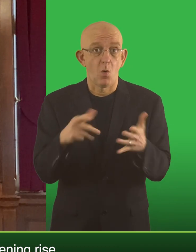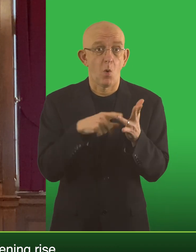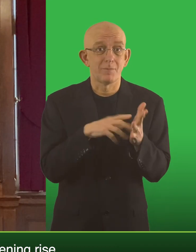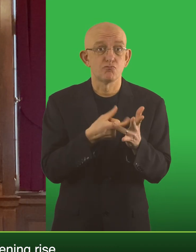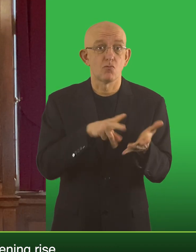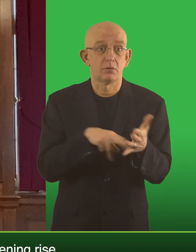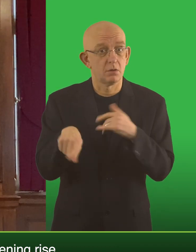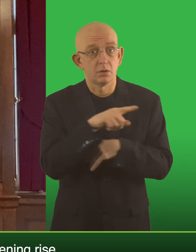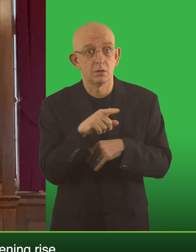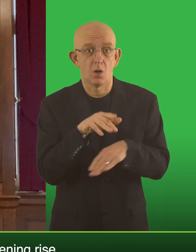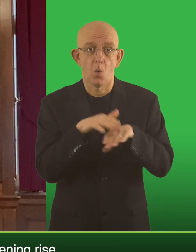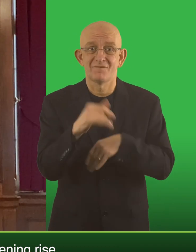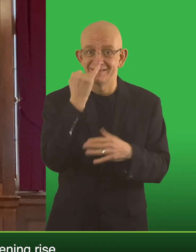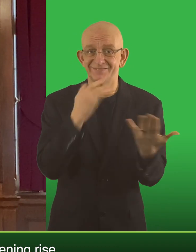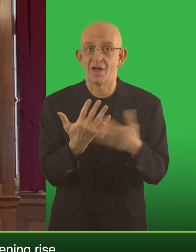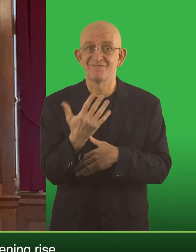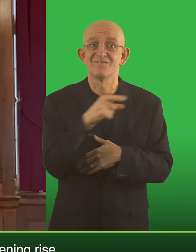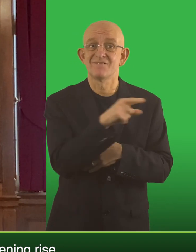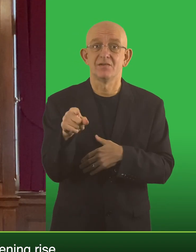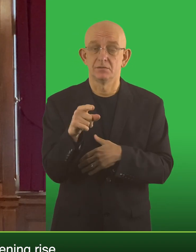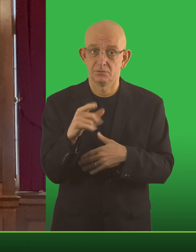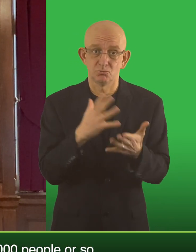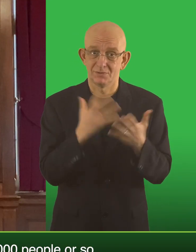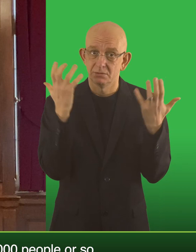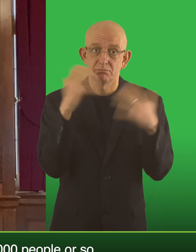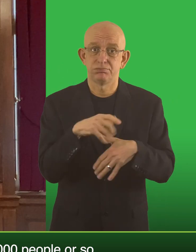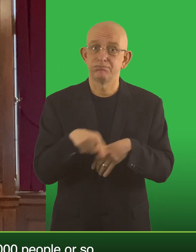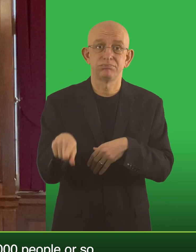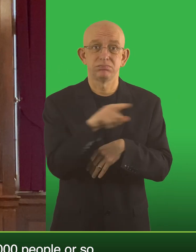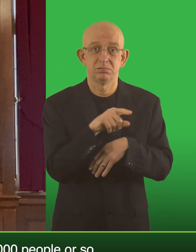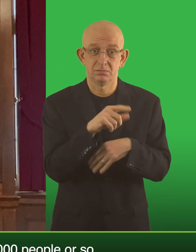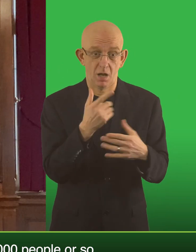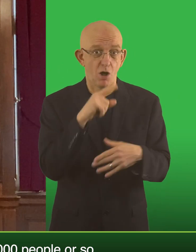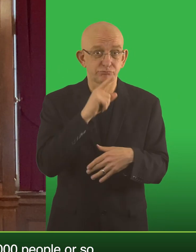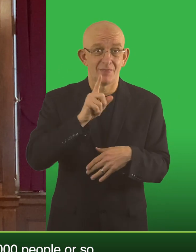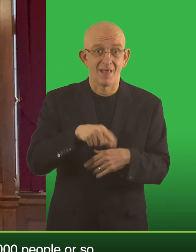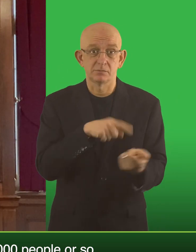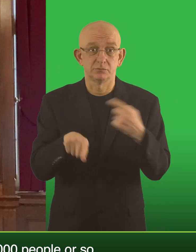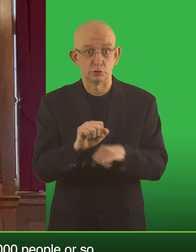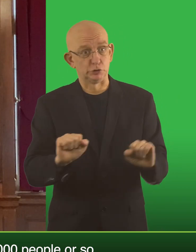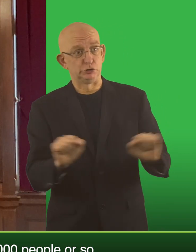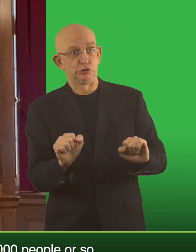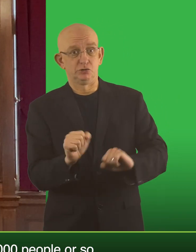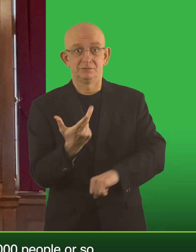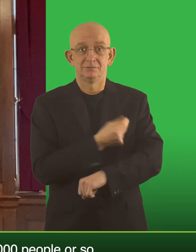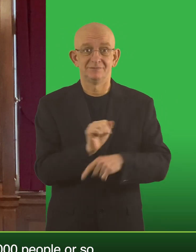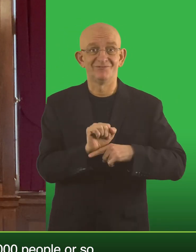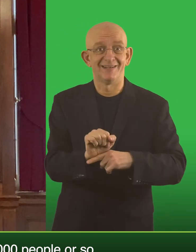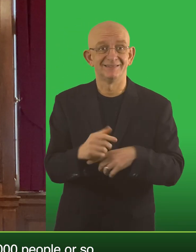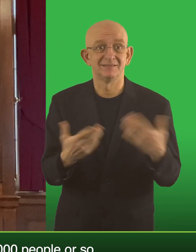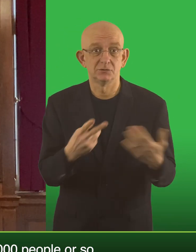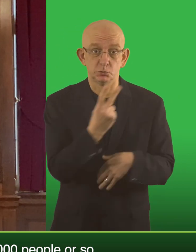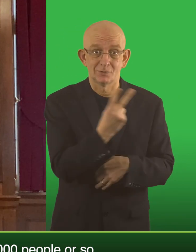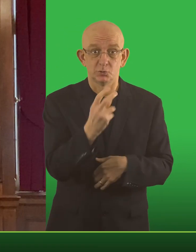steepening rise of Omicron case rate in the over 65 population. I worry an awful lot about the 100,000 people or so who have